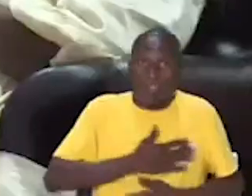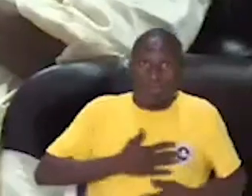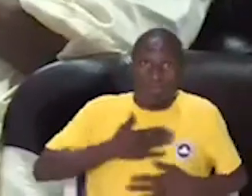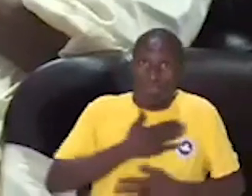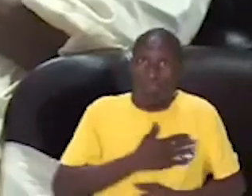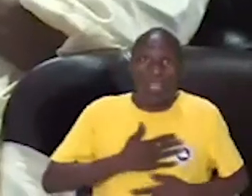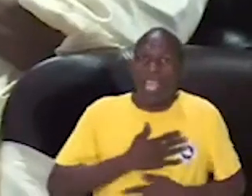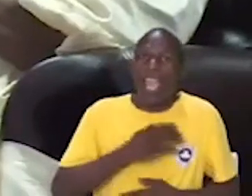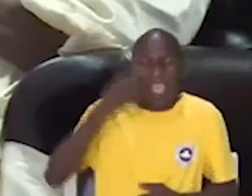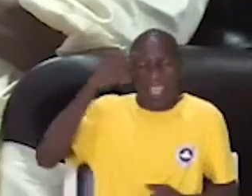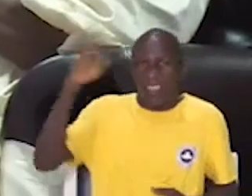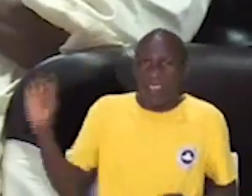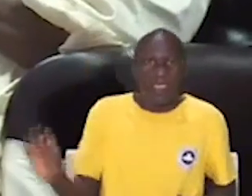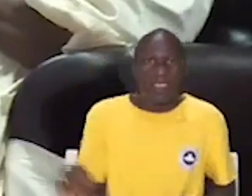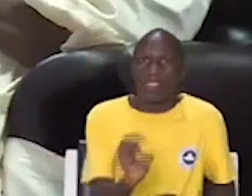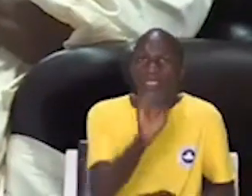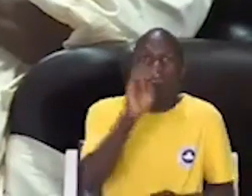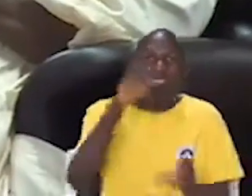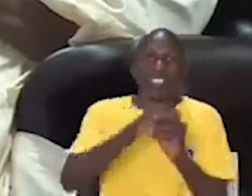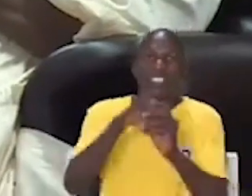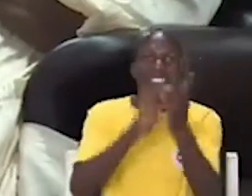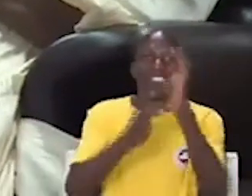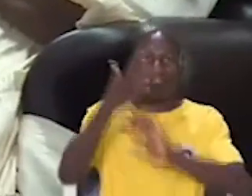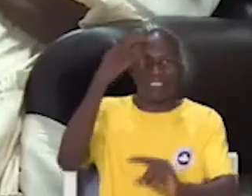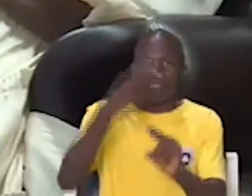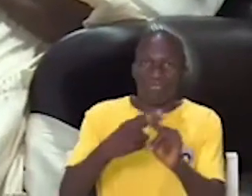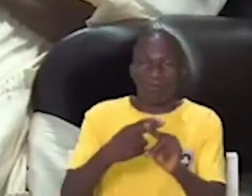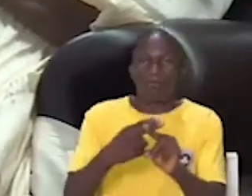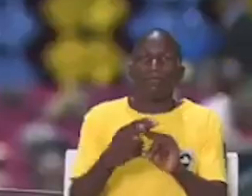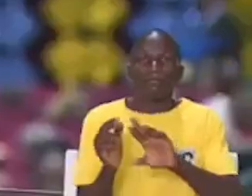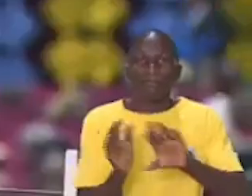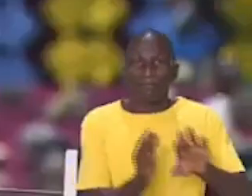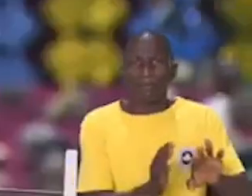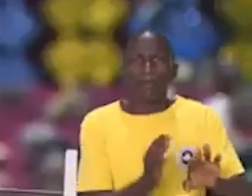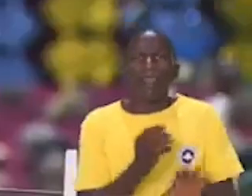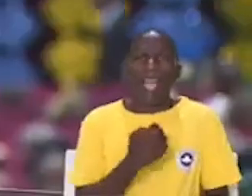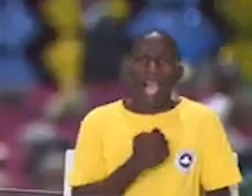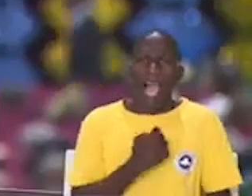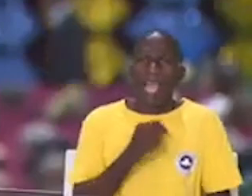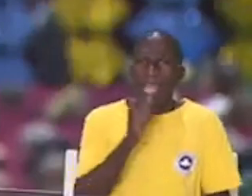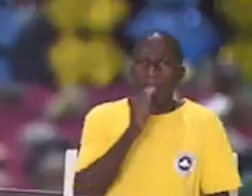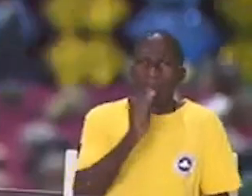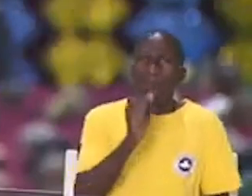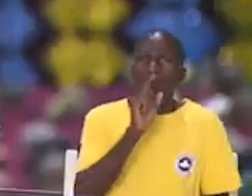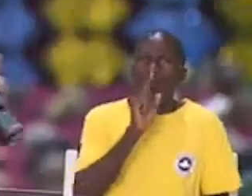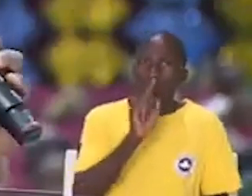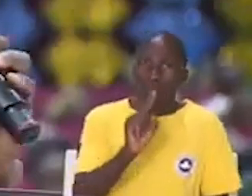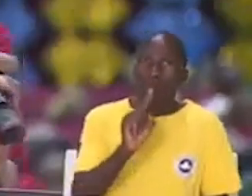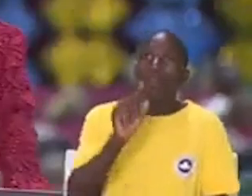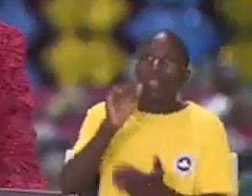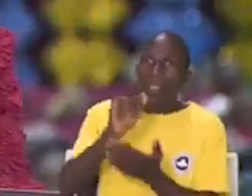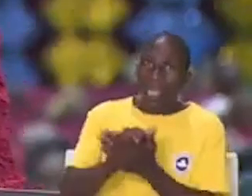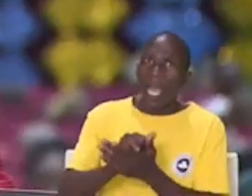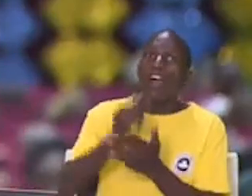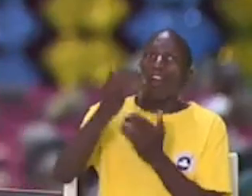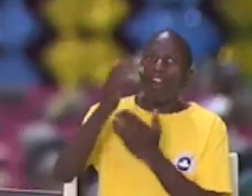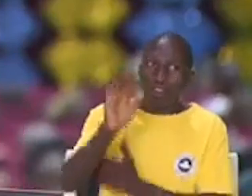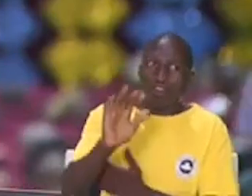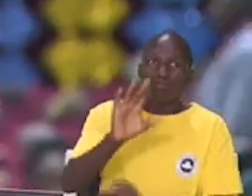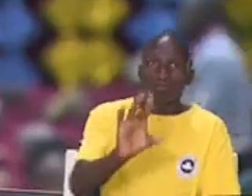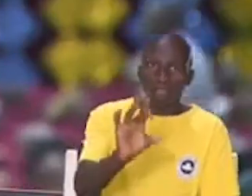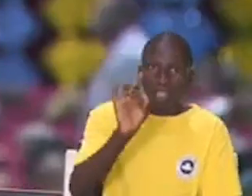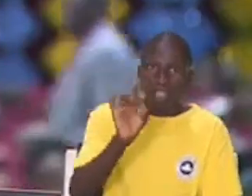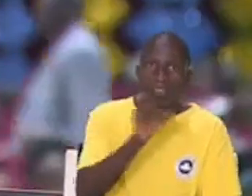even eternally, in Jesus' name. I am sure that God selected you to be here